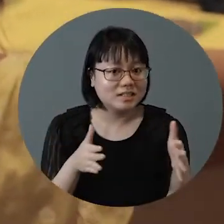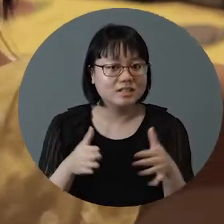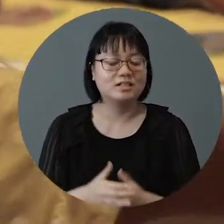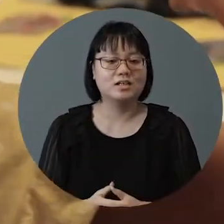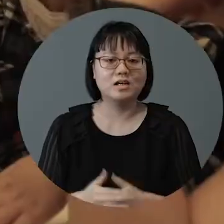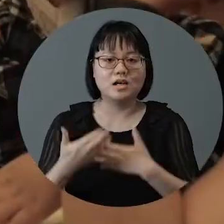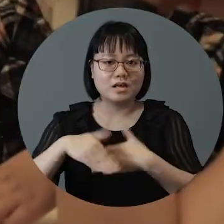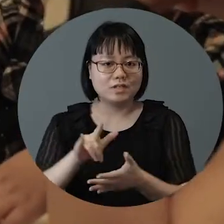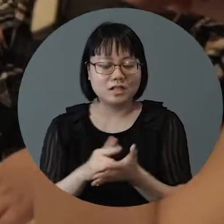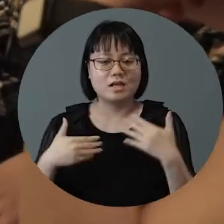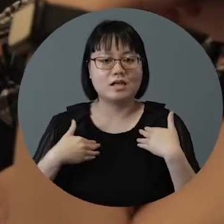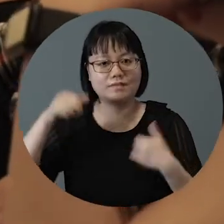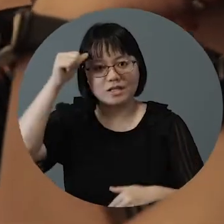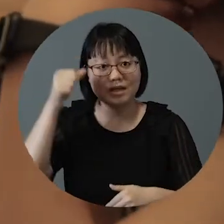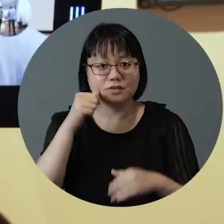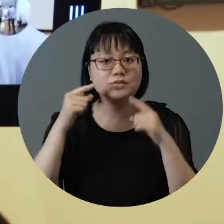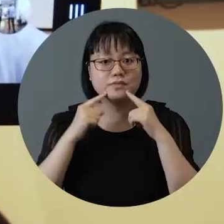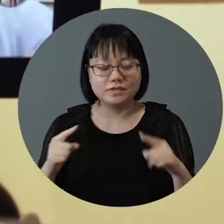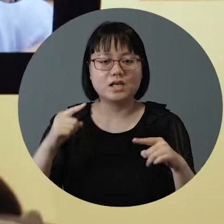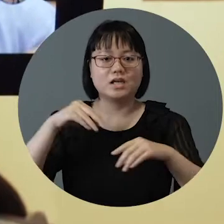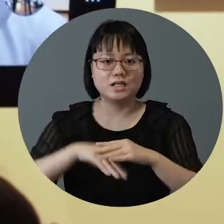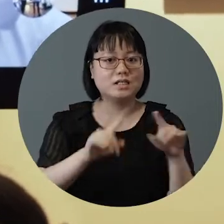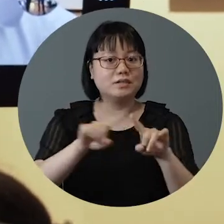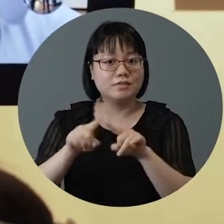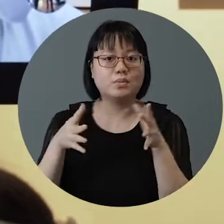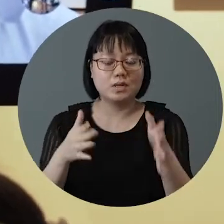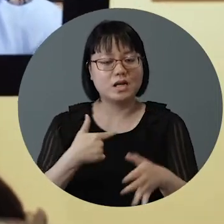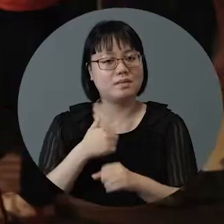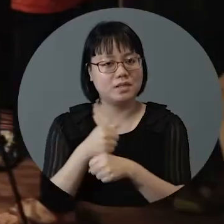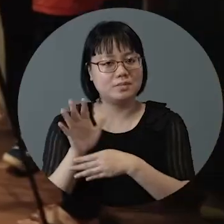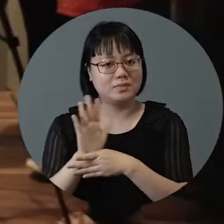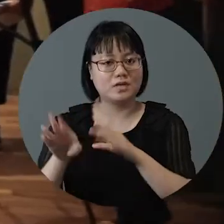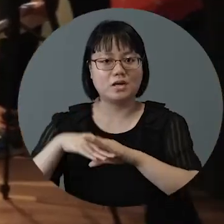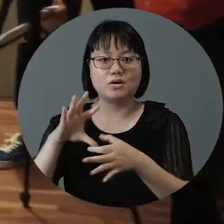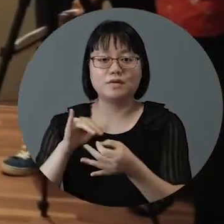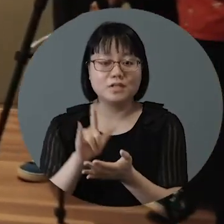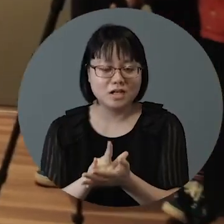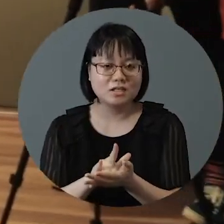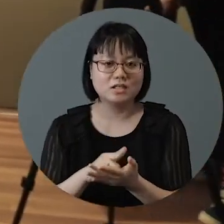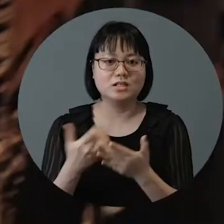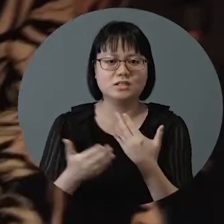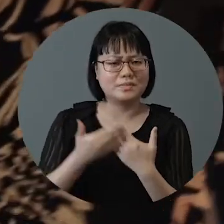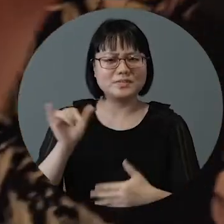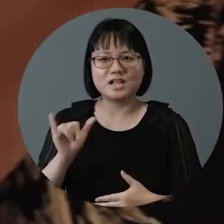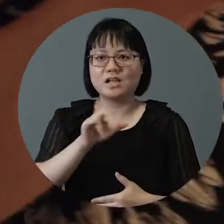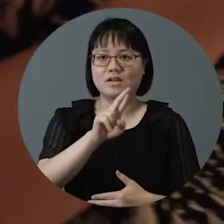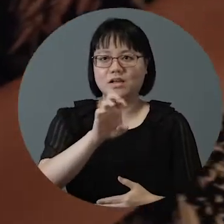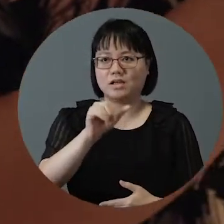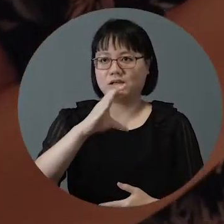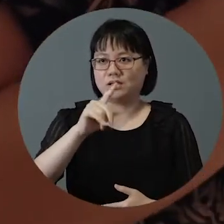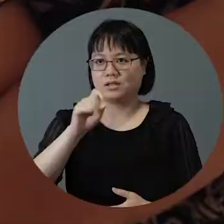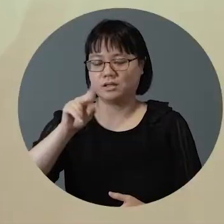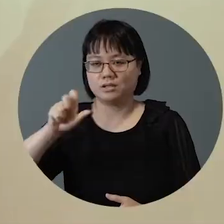planning. And then after that, having adults to react to that in a different way by making a film out of it. It's kind of like almost